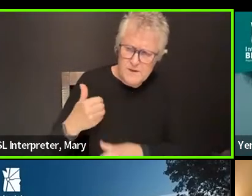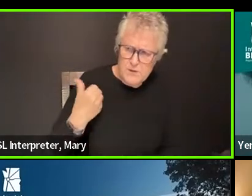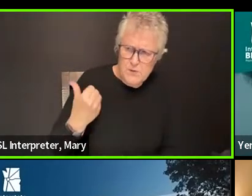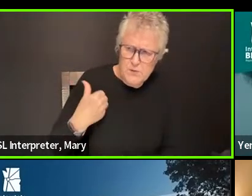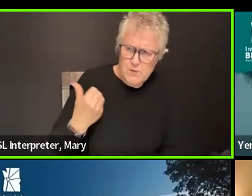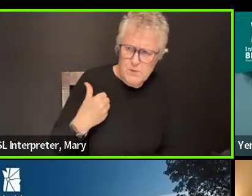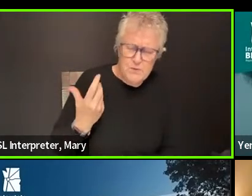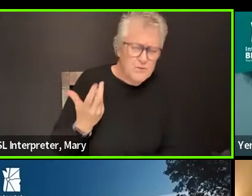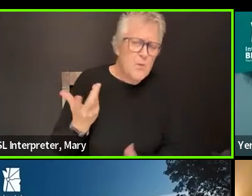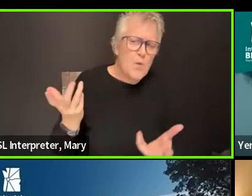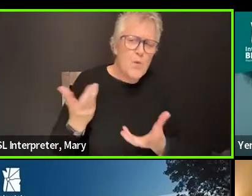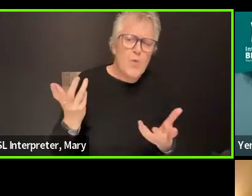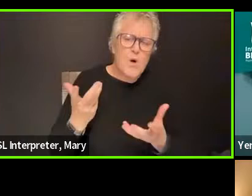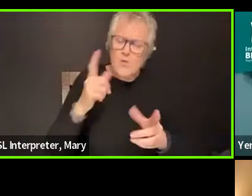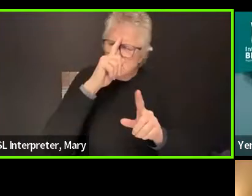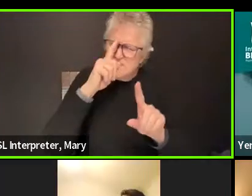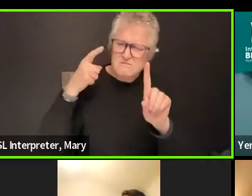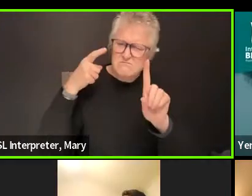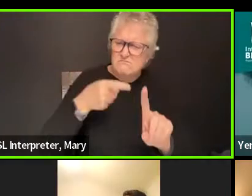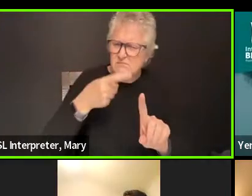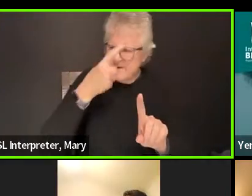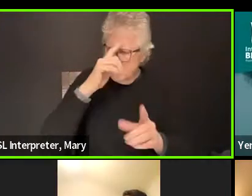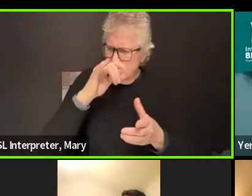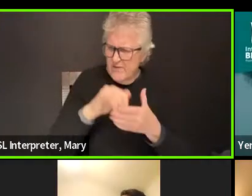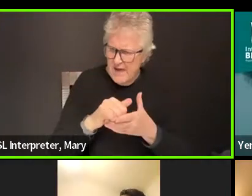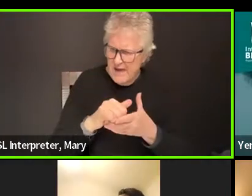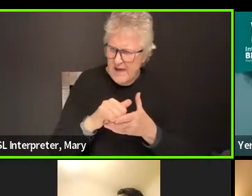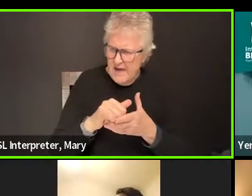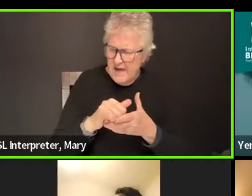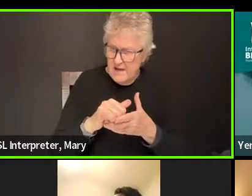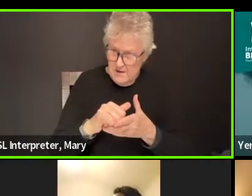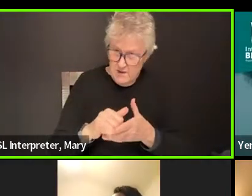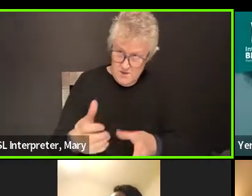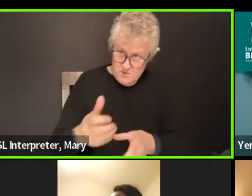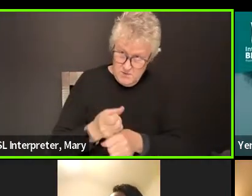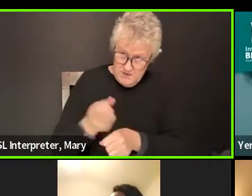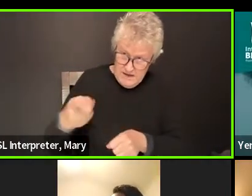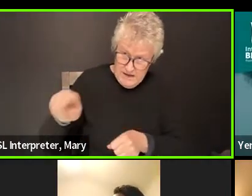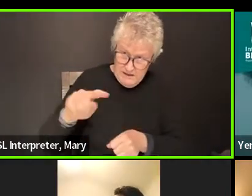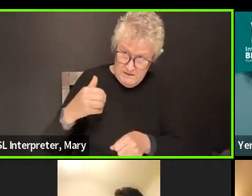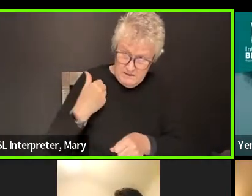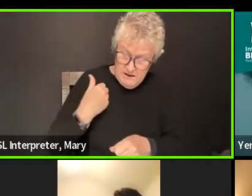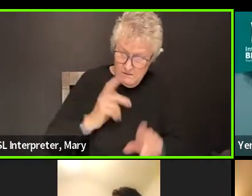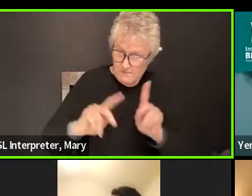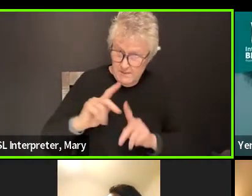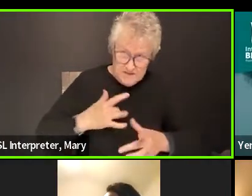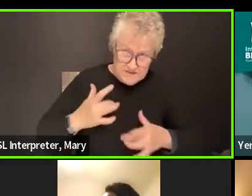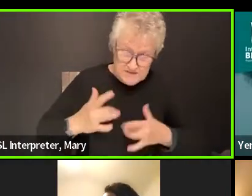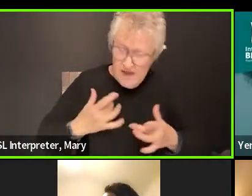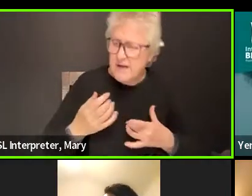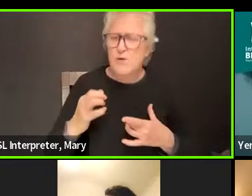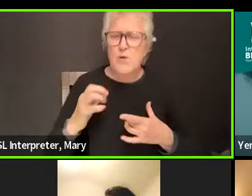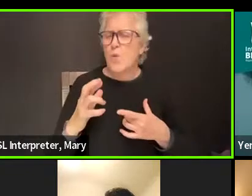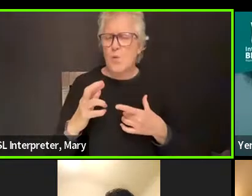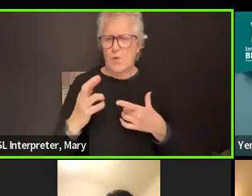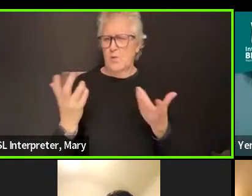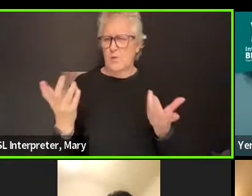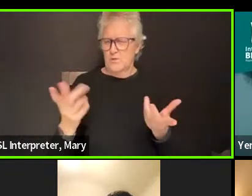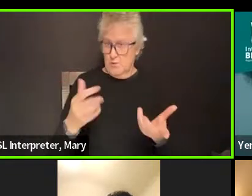the intention behind that? Was that just to get them excited, or do we have ideas and game plans moving forward on how to incorporate them in this